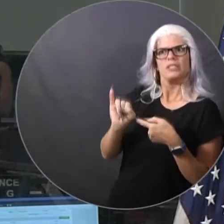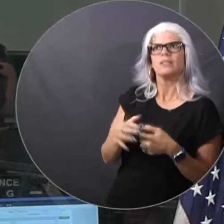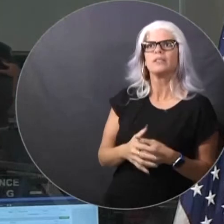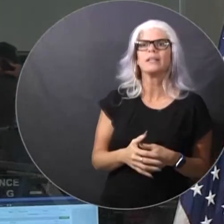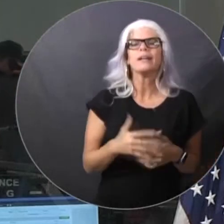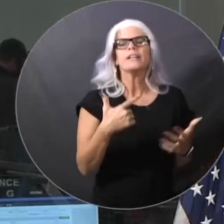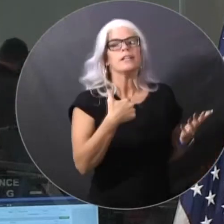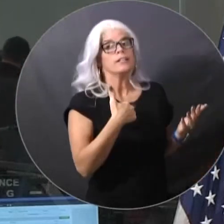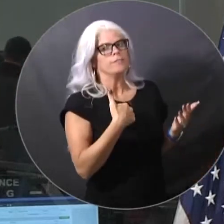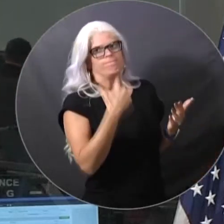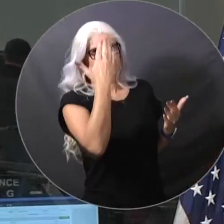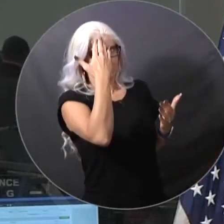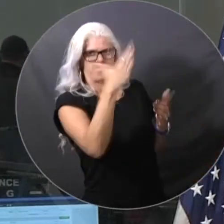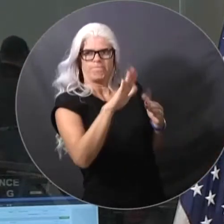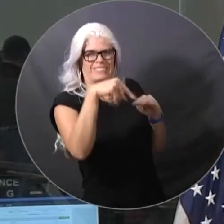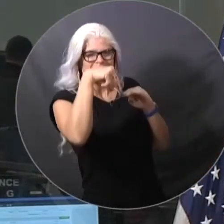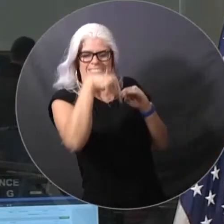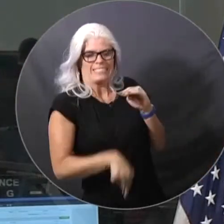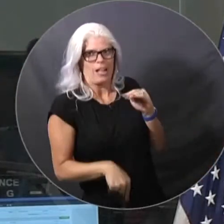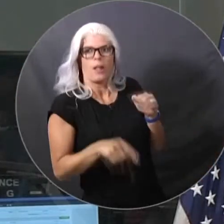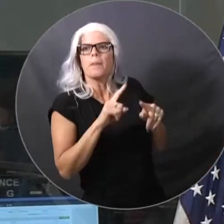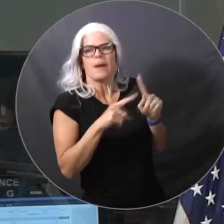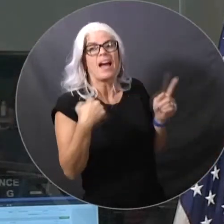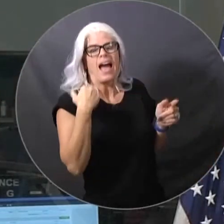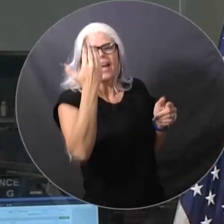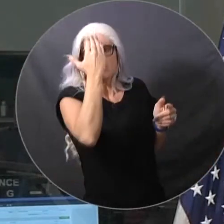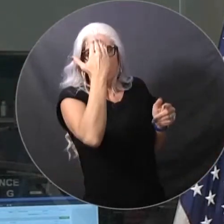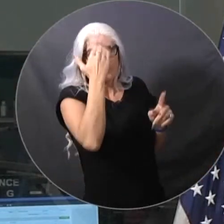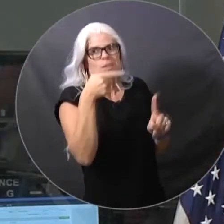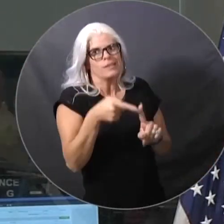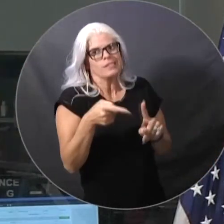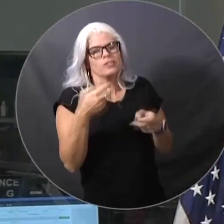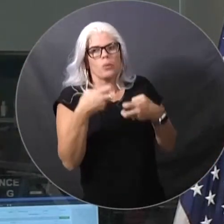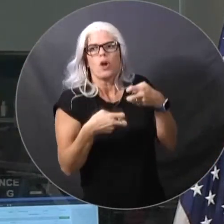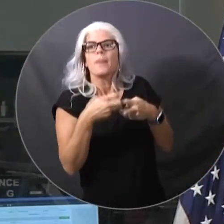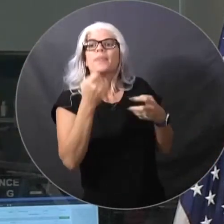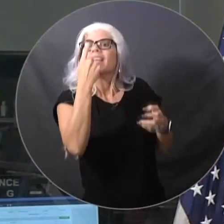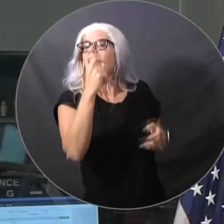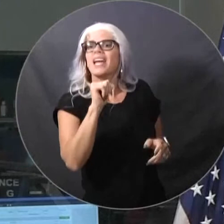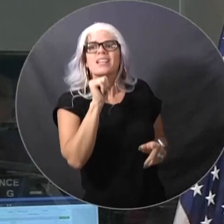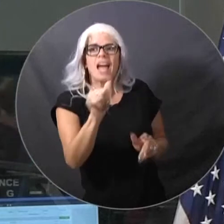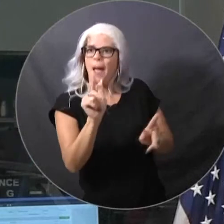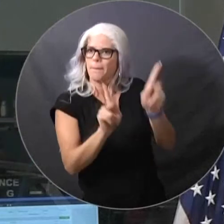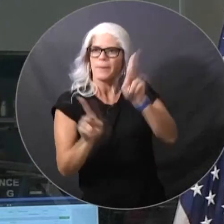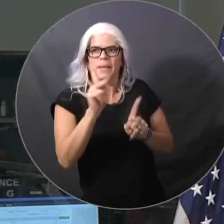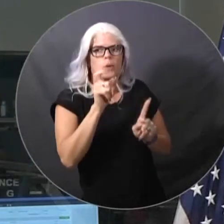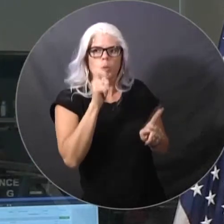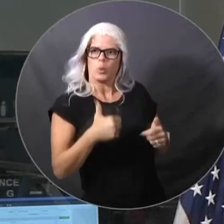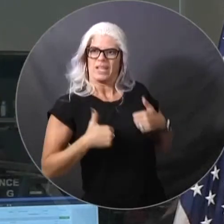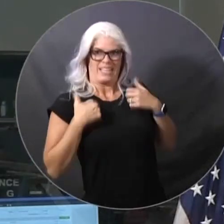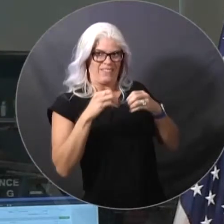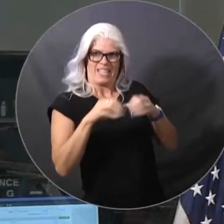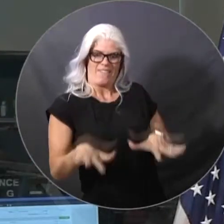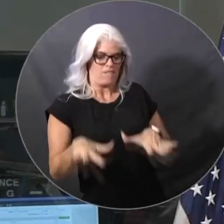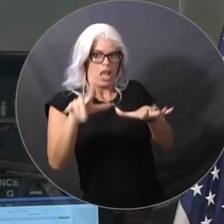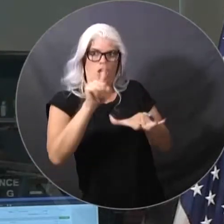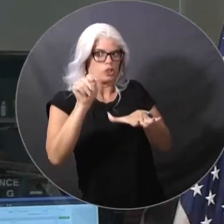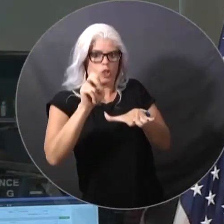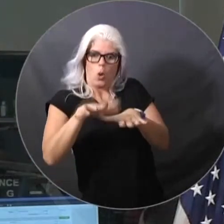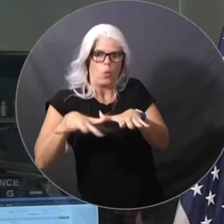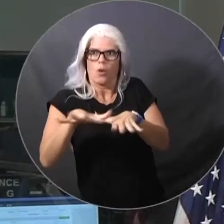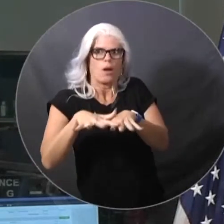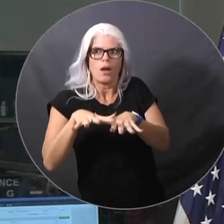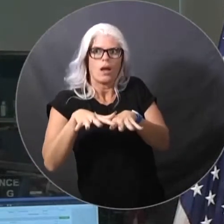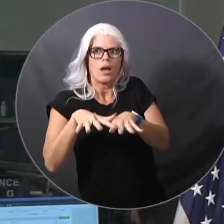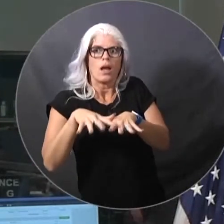significant in the sense that these are not people that necessarily live in a quote flood zone. They live and they're asked, the realtor says, you're not in a flood